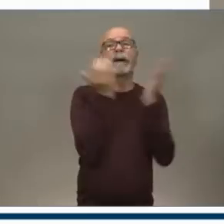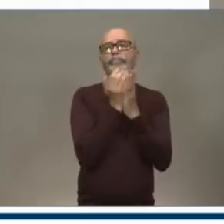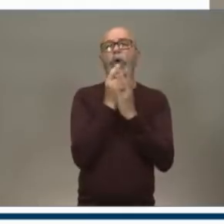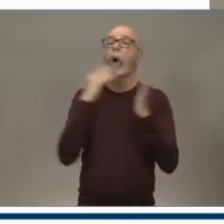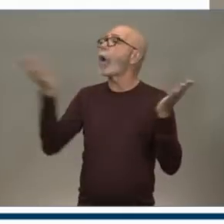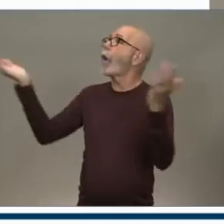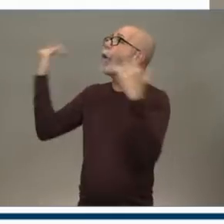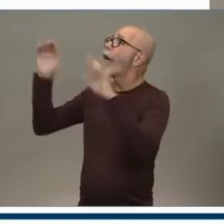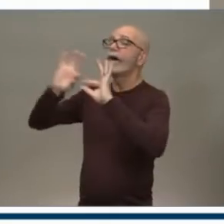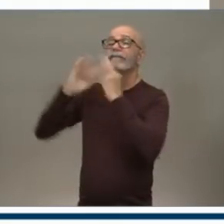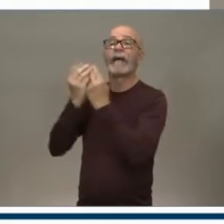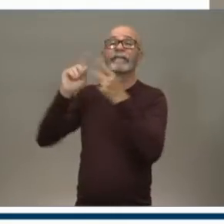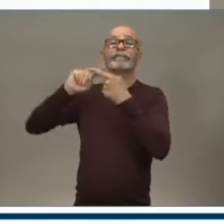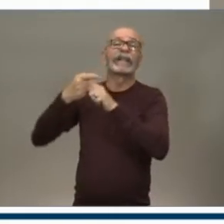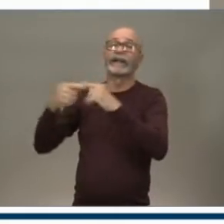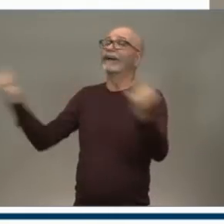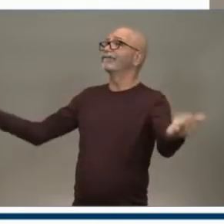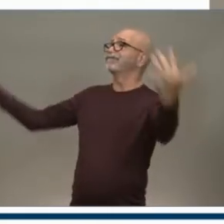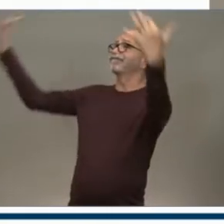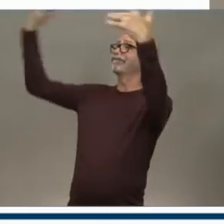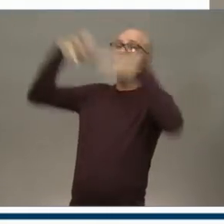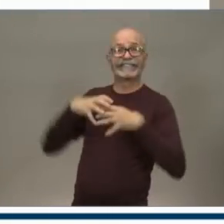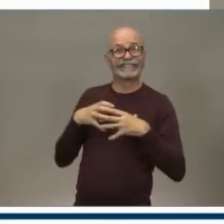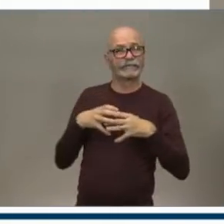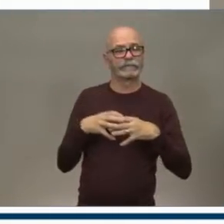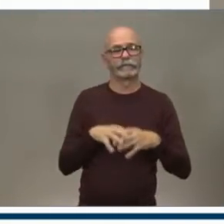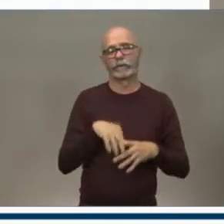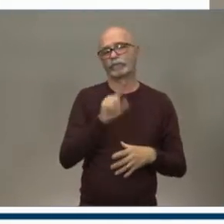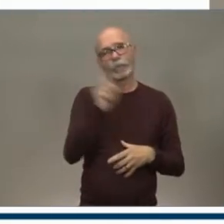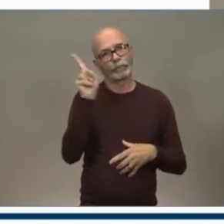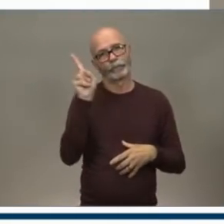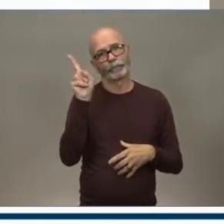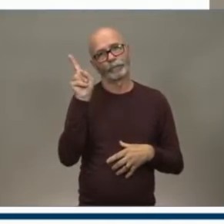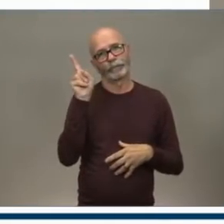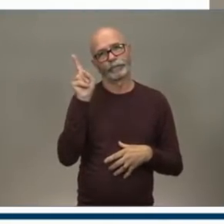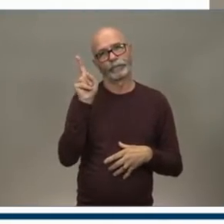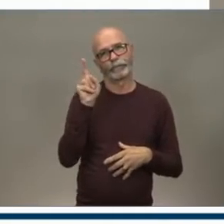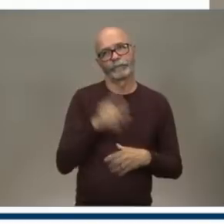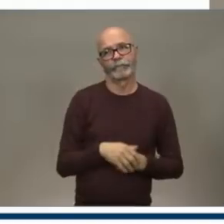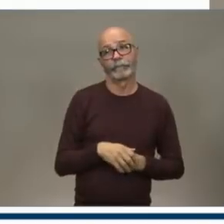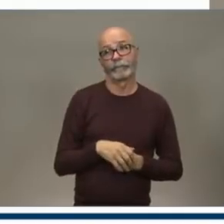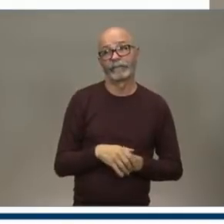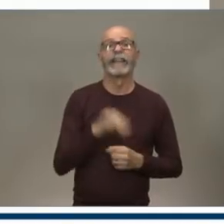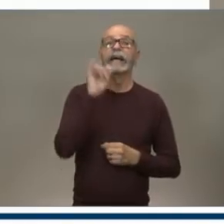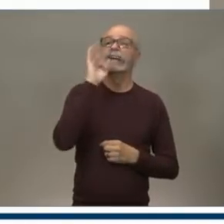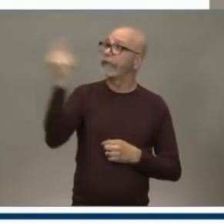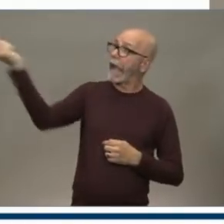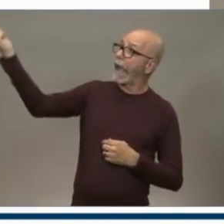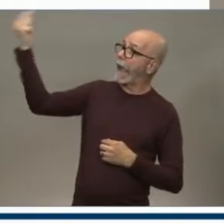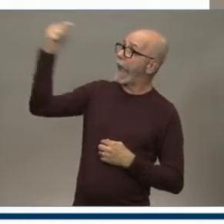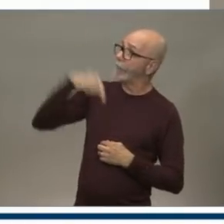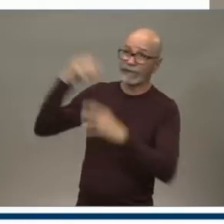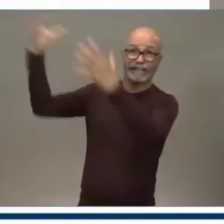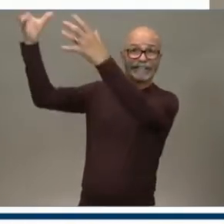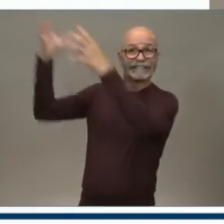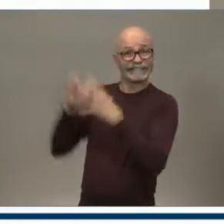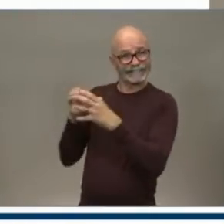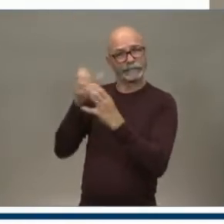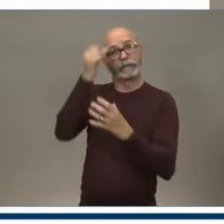in your homes, except if you have no choice if they come. And if they do come, you have to understand the requirements for the household is going to have